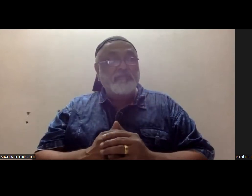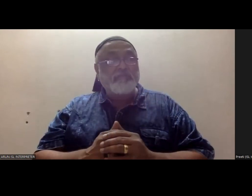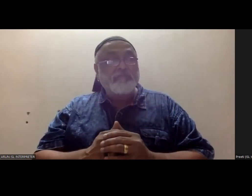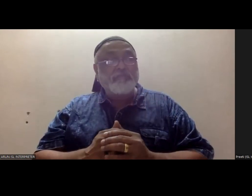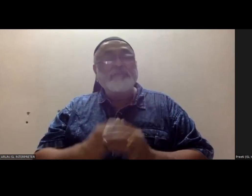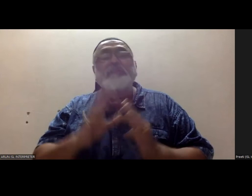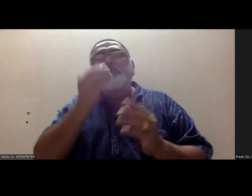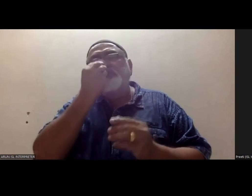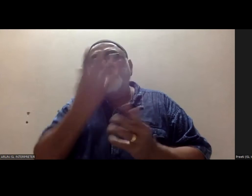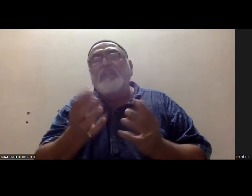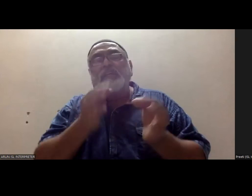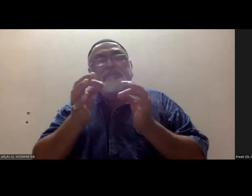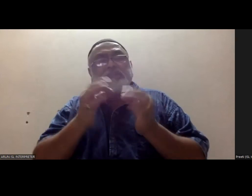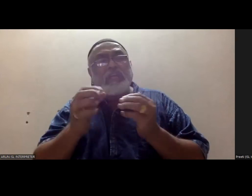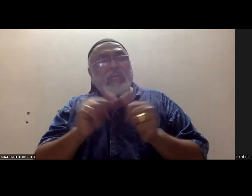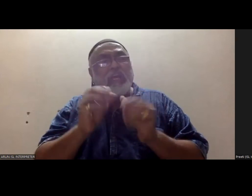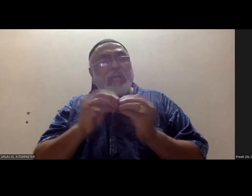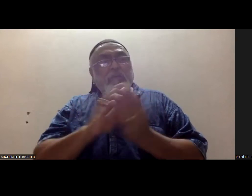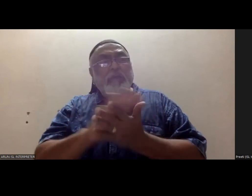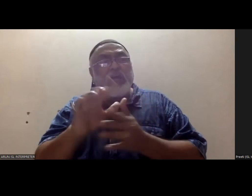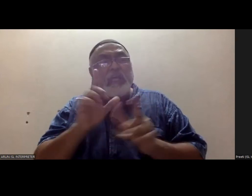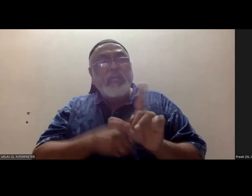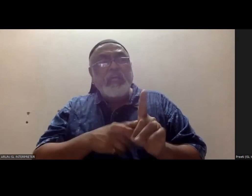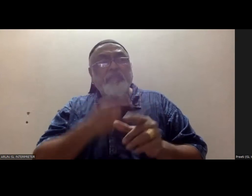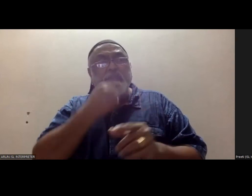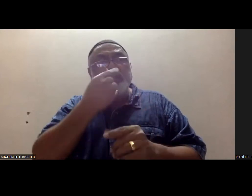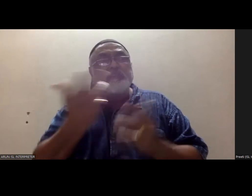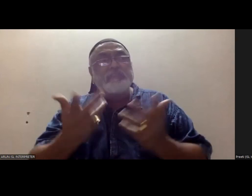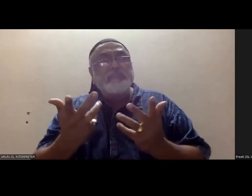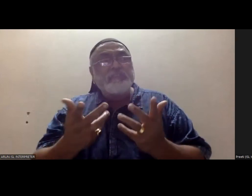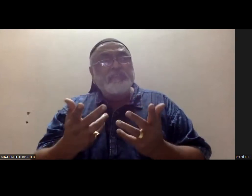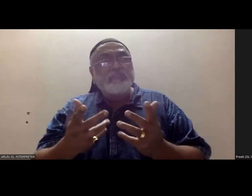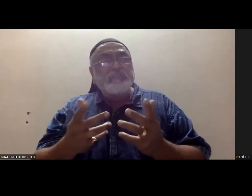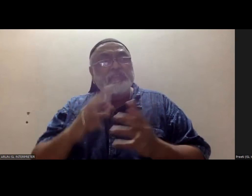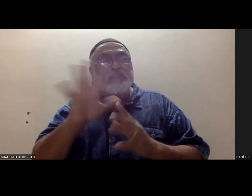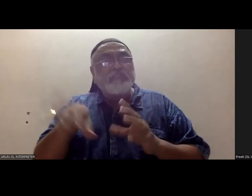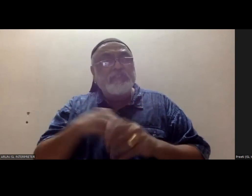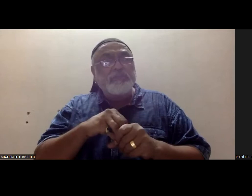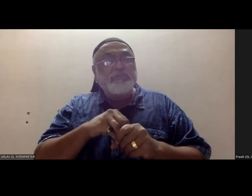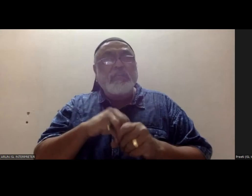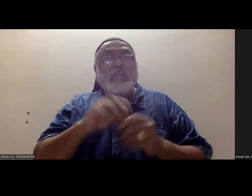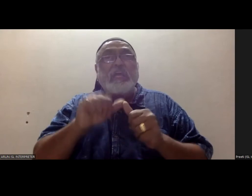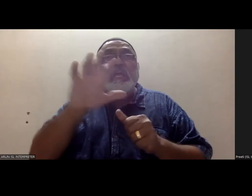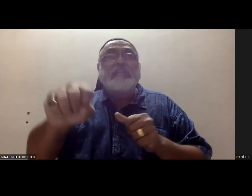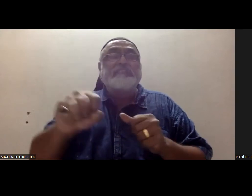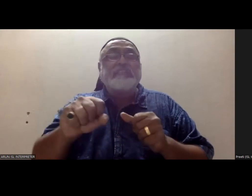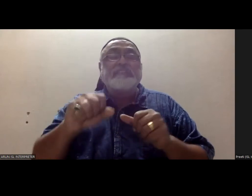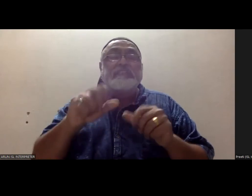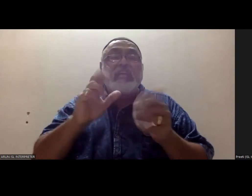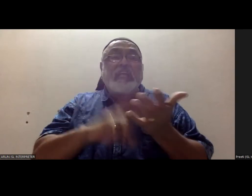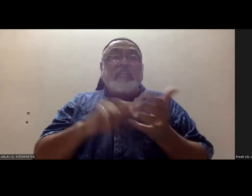small instance. Abhay has raised one interesting question today about including accessibility features when it comes to NAC